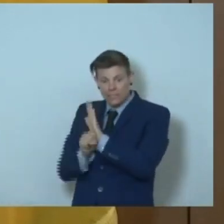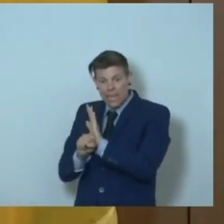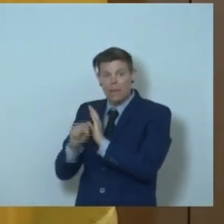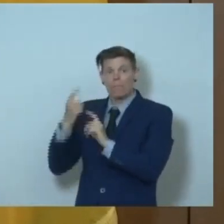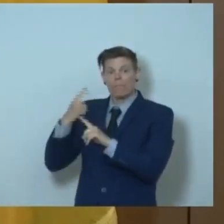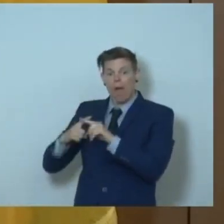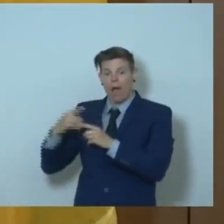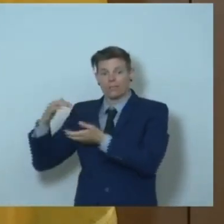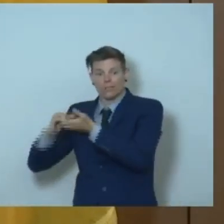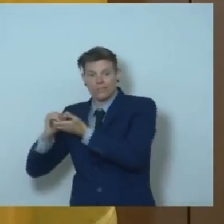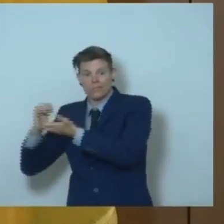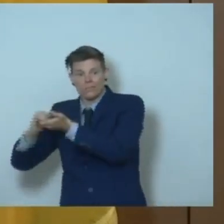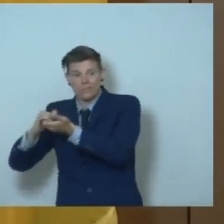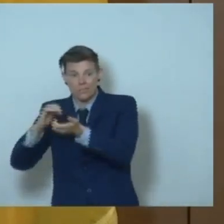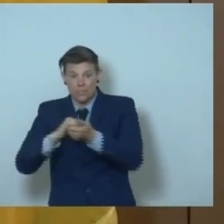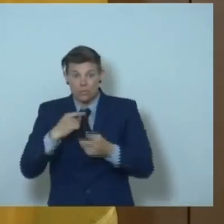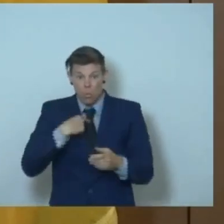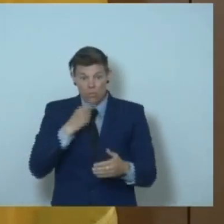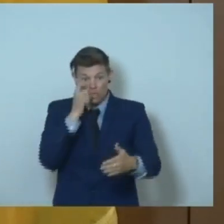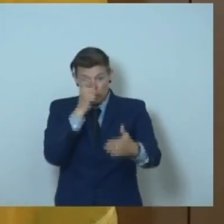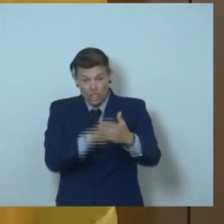cost to the individual.